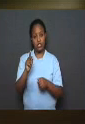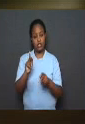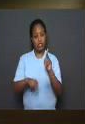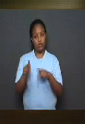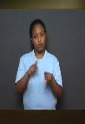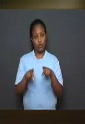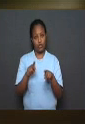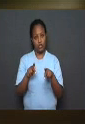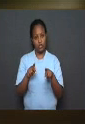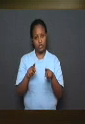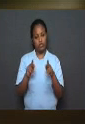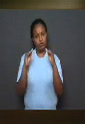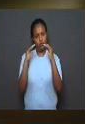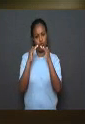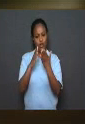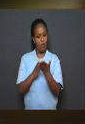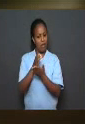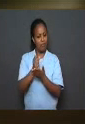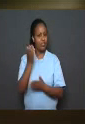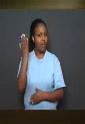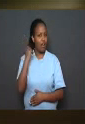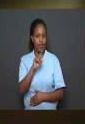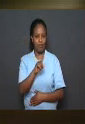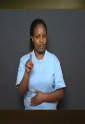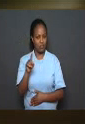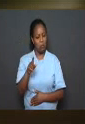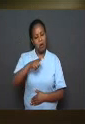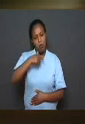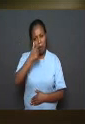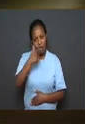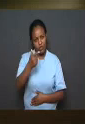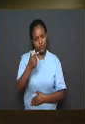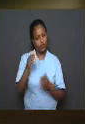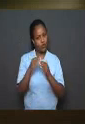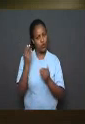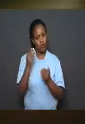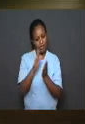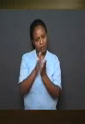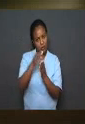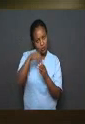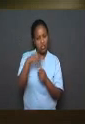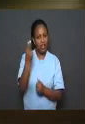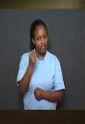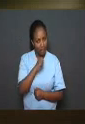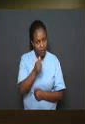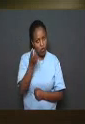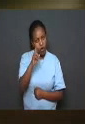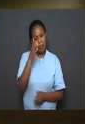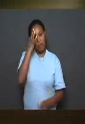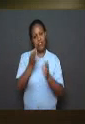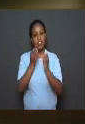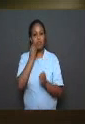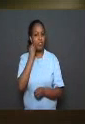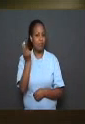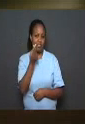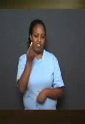not enjoy equal rights to use their languages in schools or courts of law.